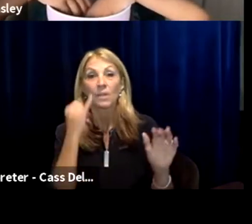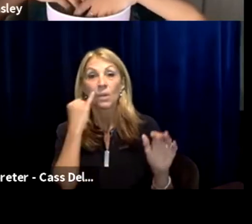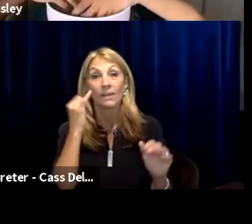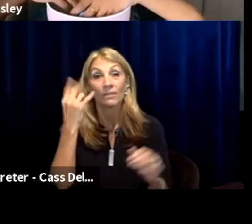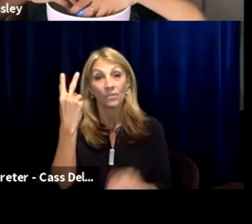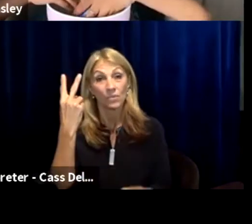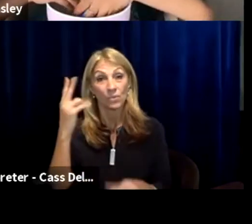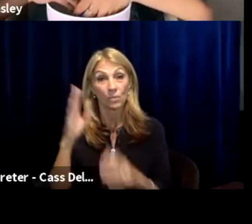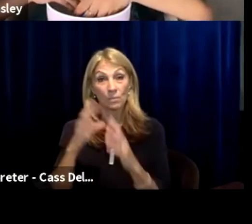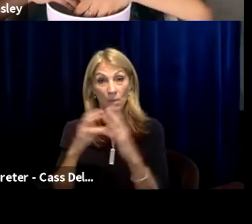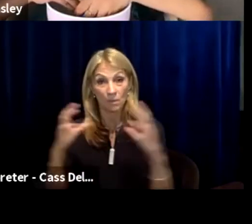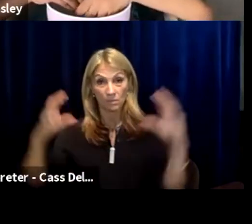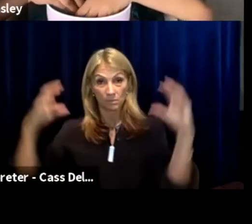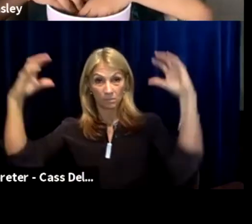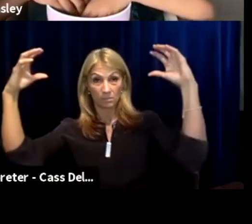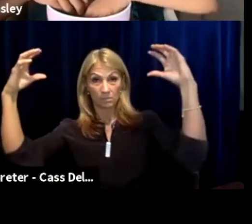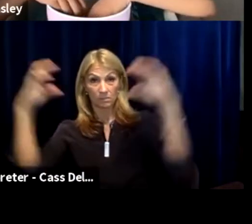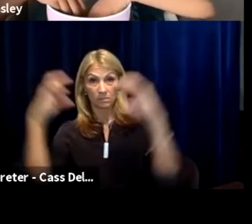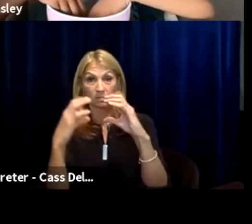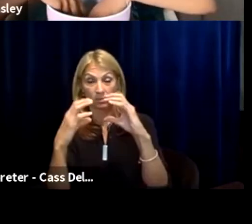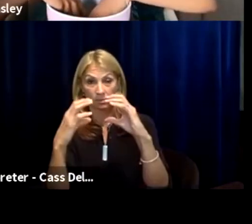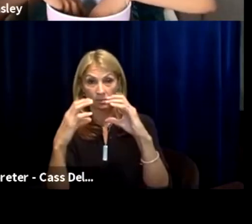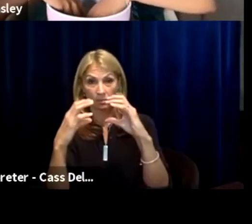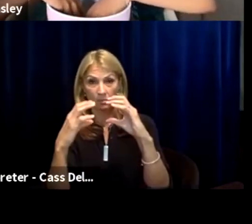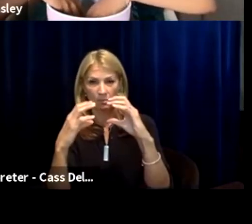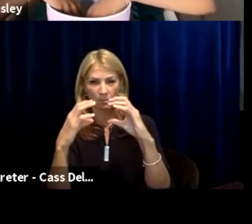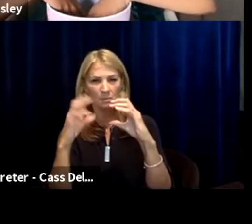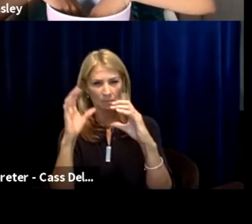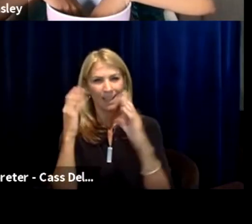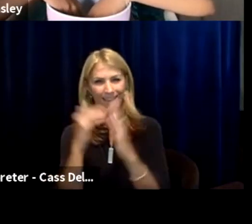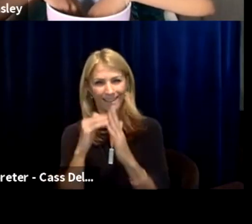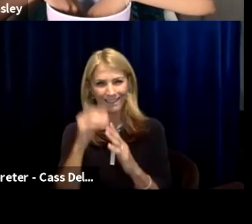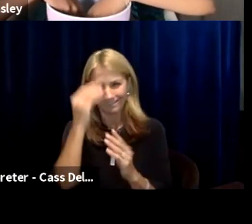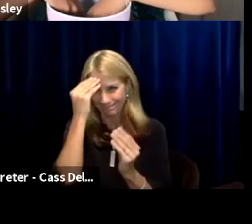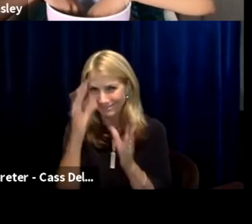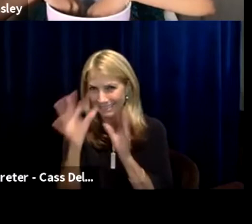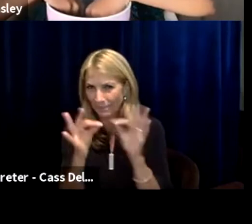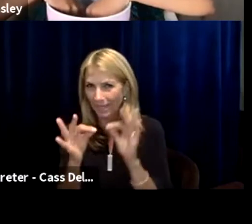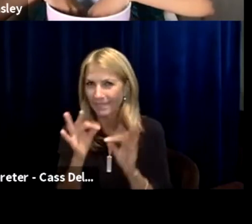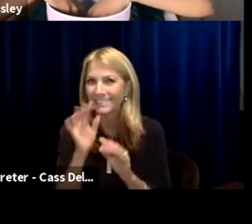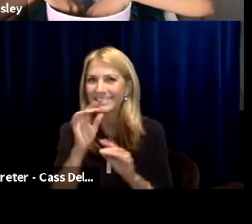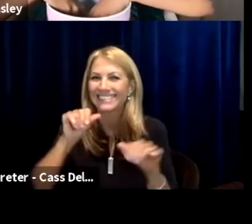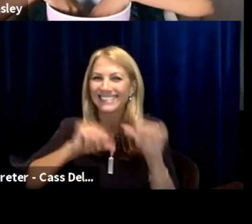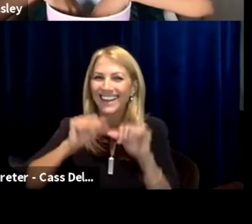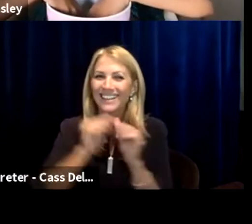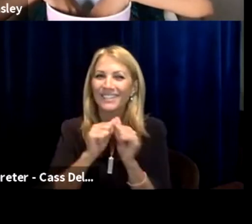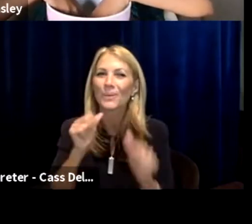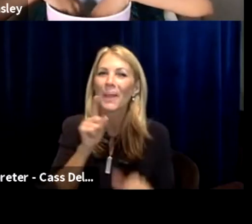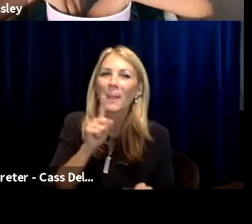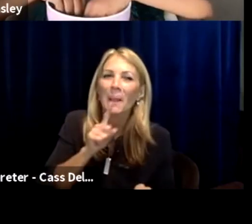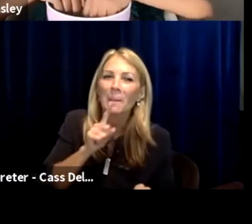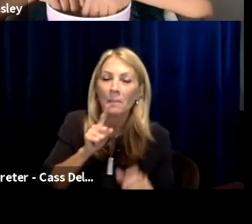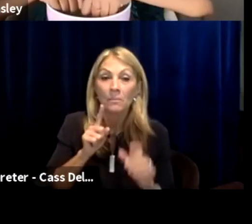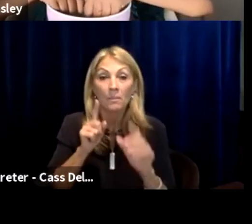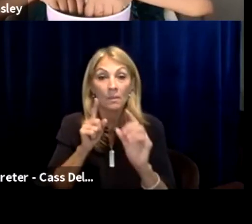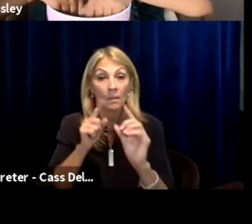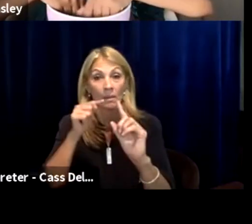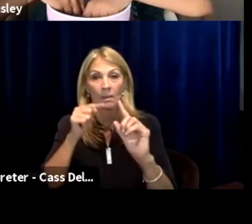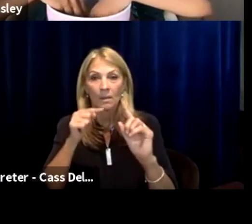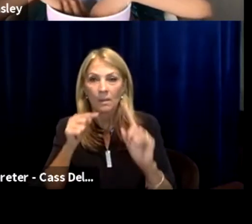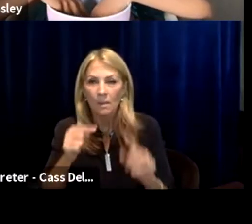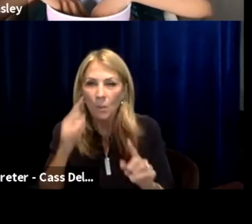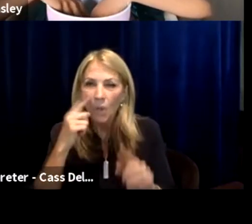have, this is science with lollipops, guys. So you're going to have, this is basically what it's going to look